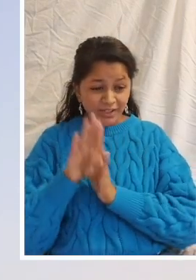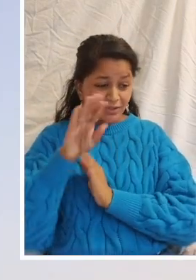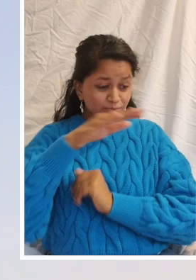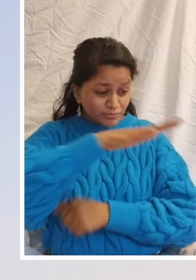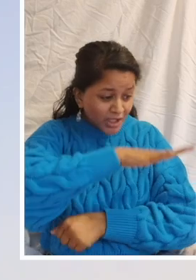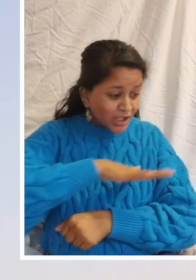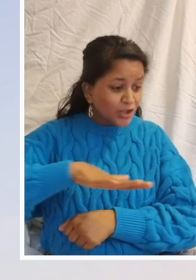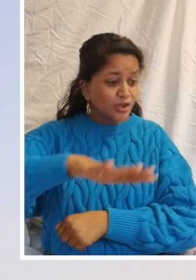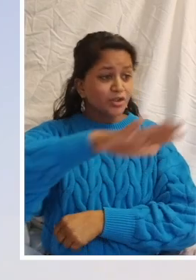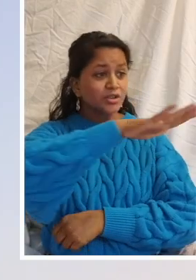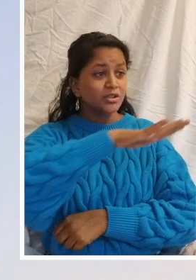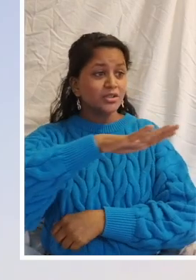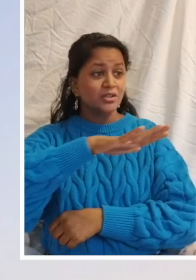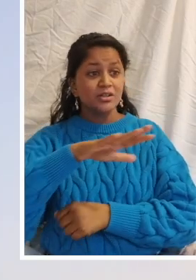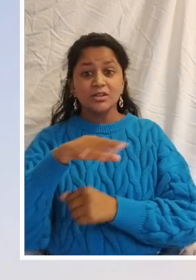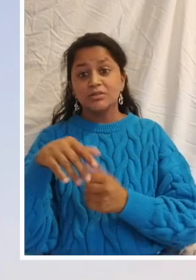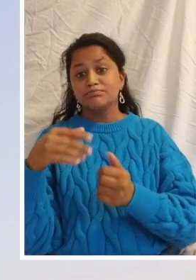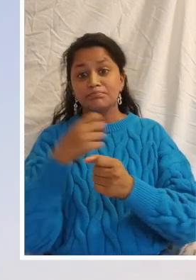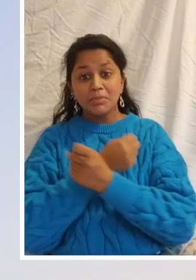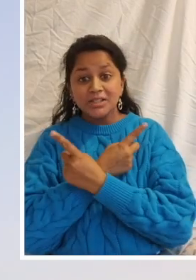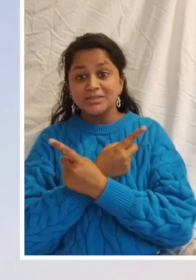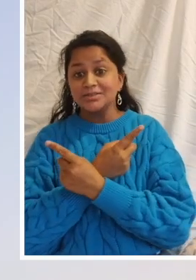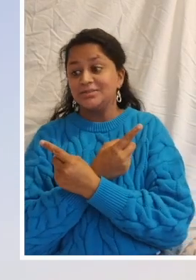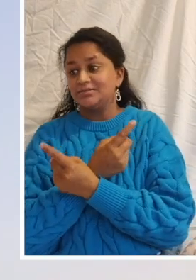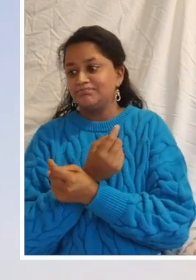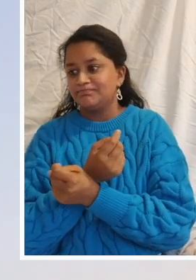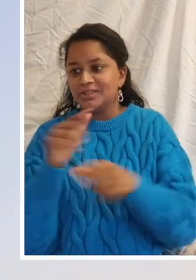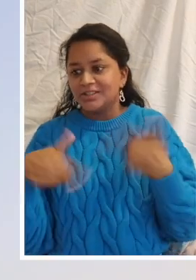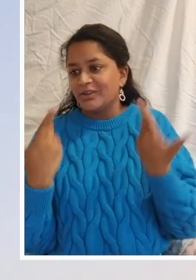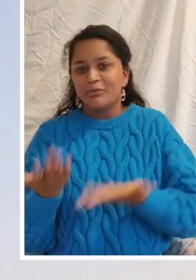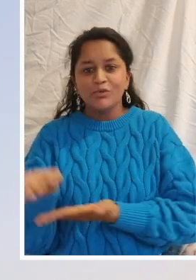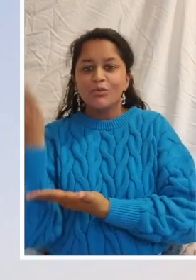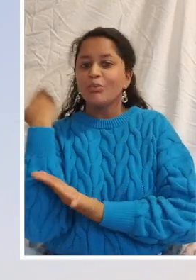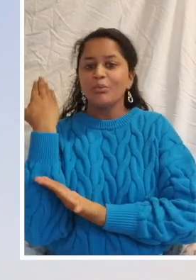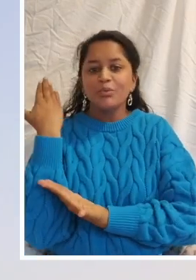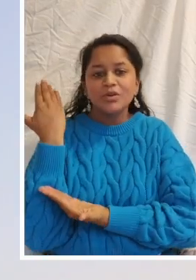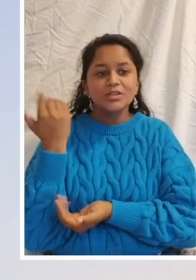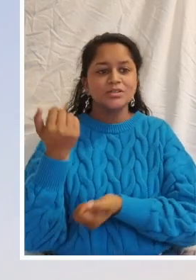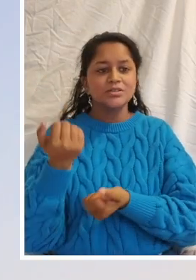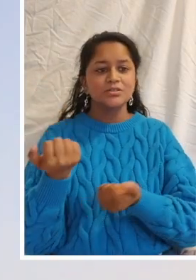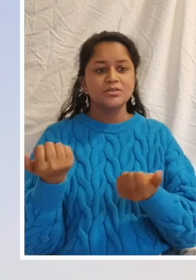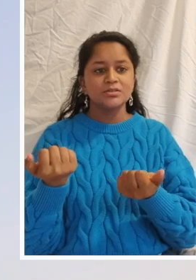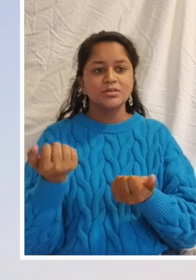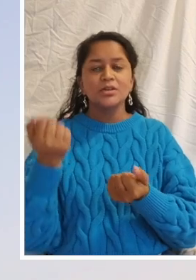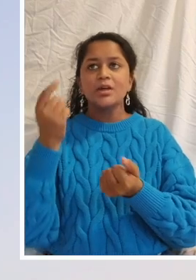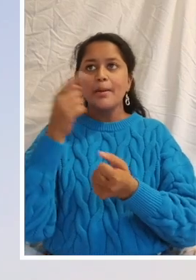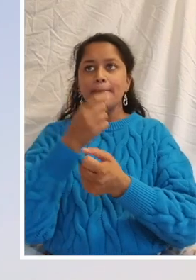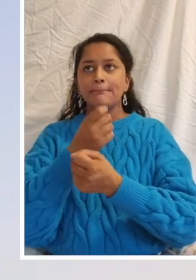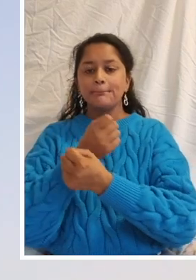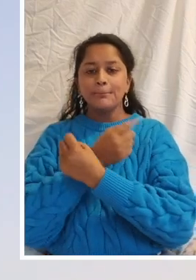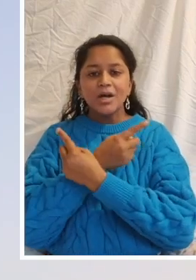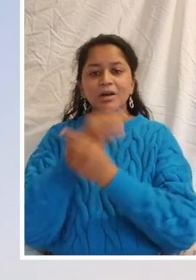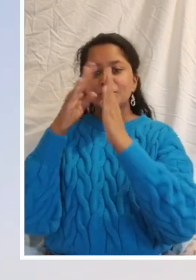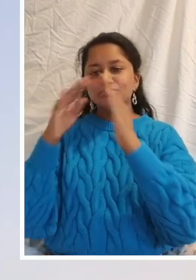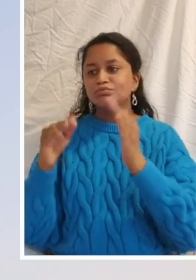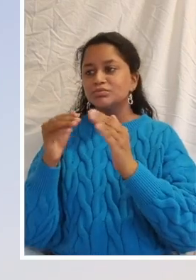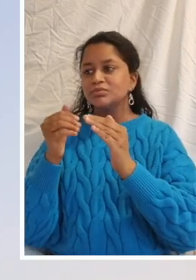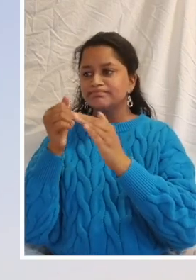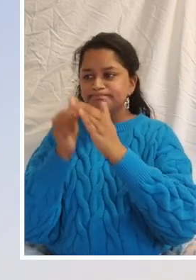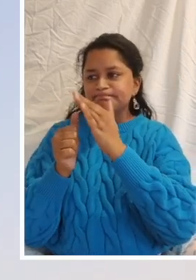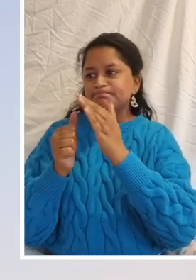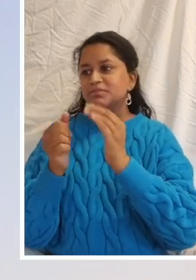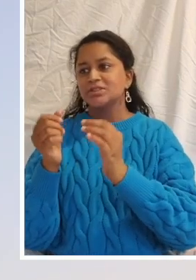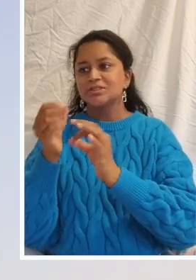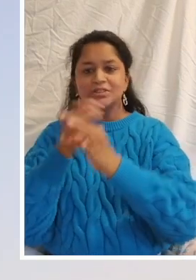homes. Pretty much because we have developed the area and where these bats have naturally occurred, the bat